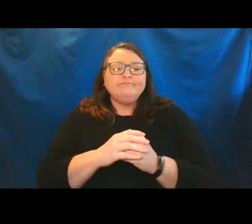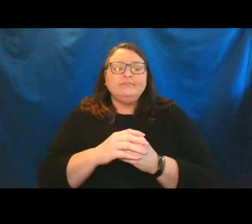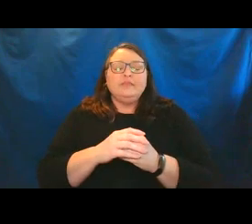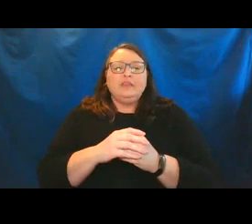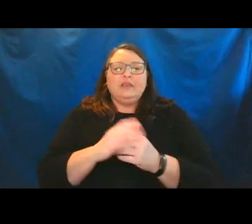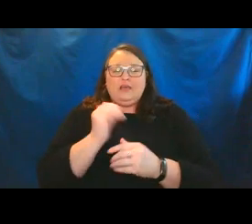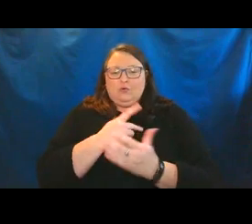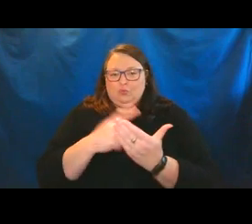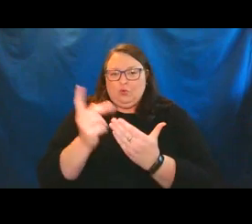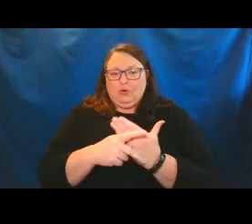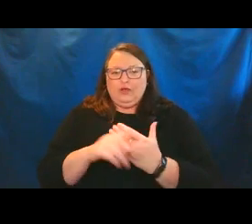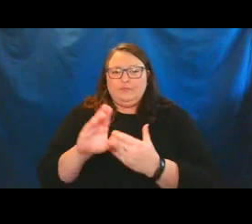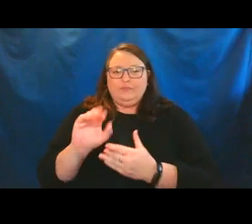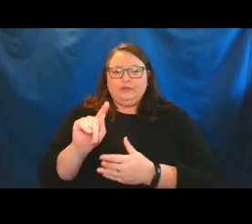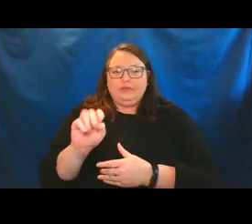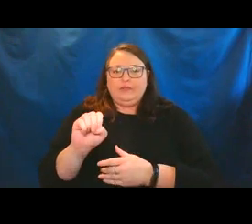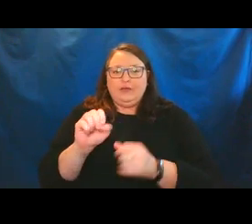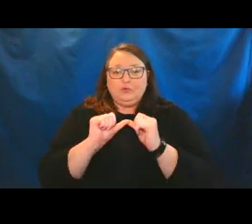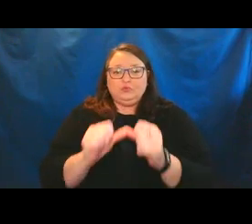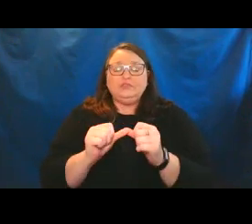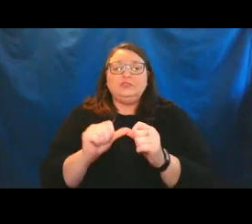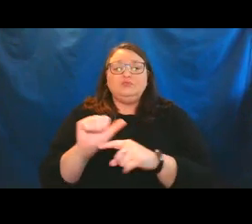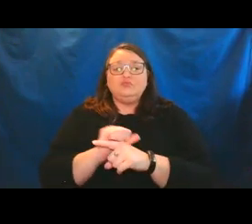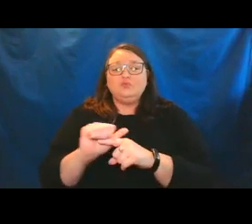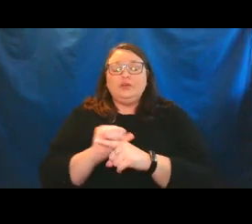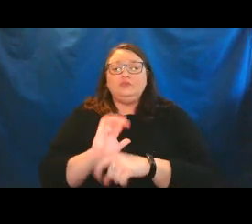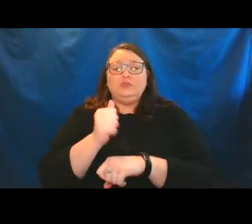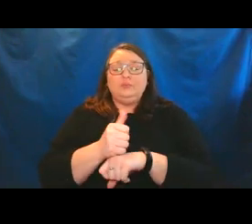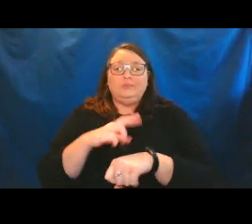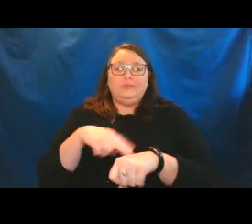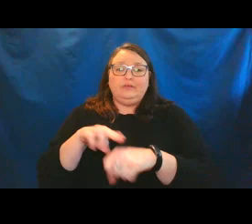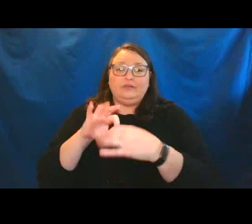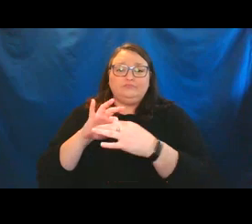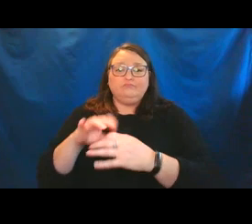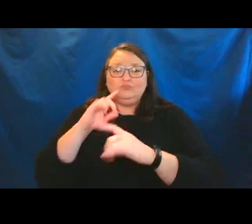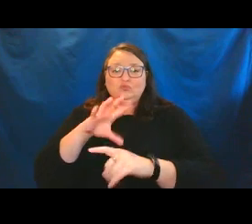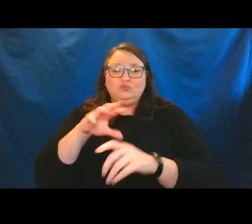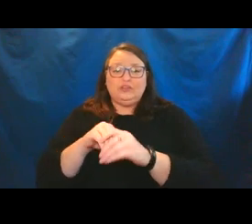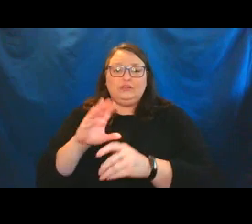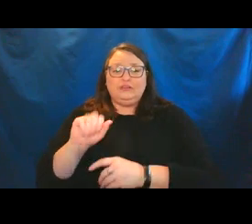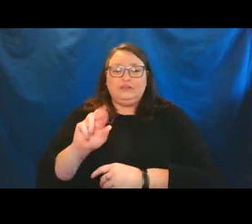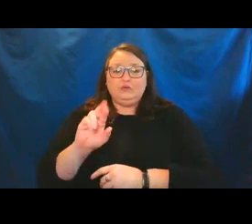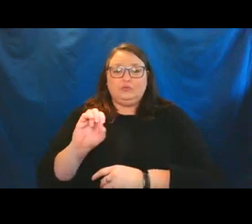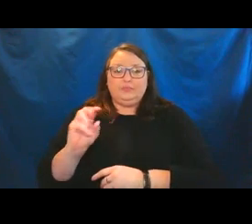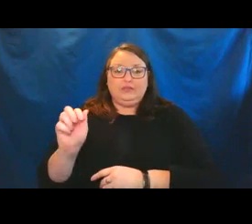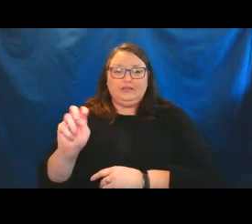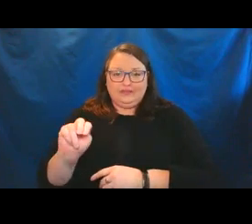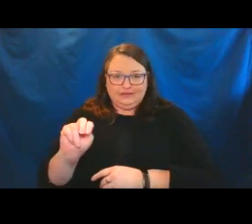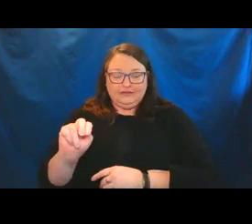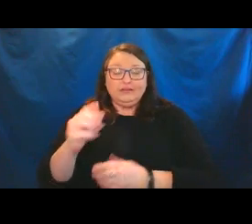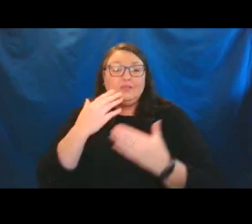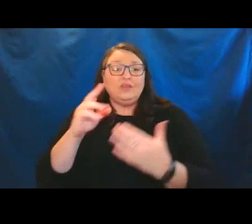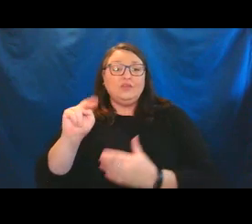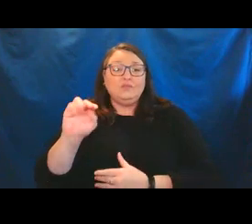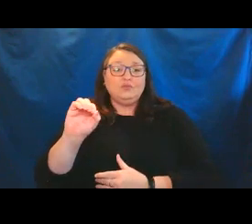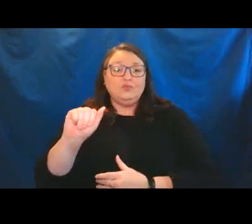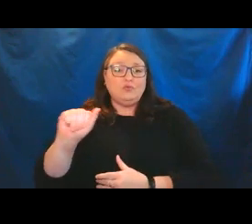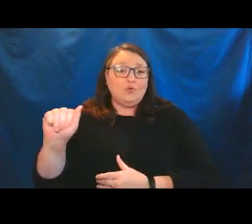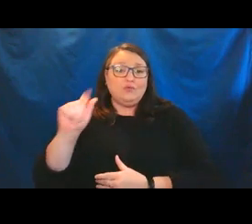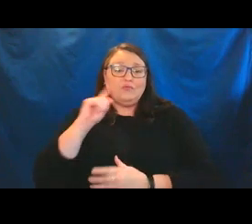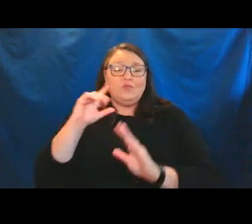Resilience Training to Implement Nature-Based Solutions in the Caribbean. And I just want to say thank you to NOAA for identifying